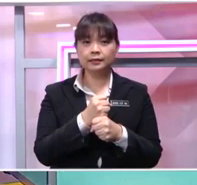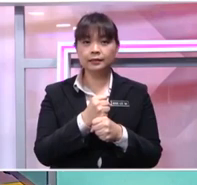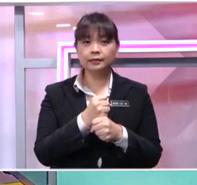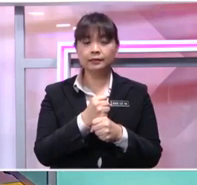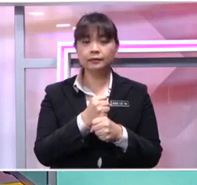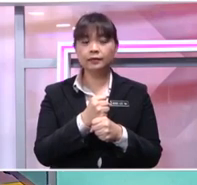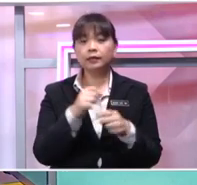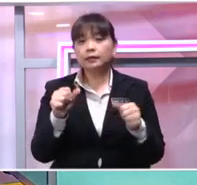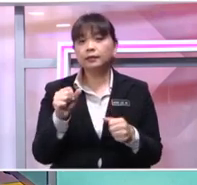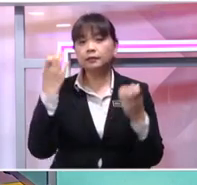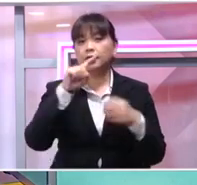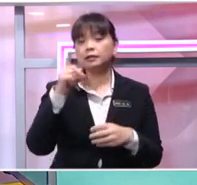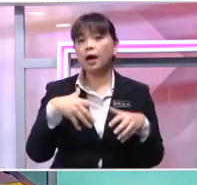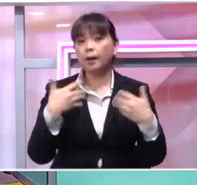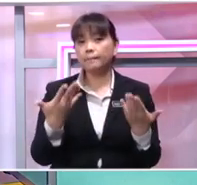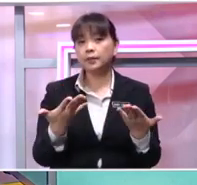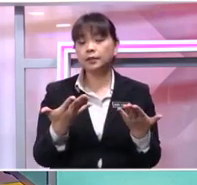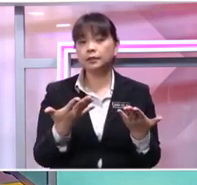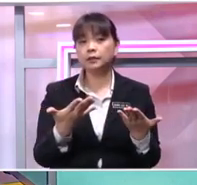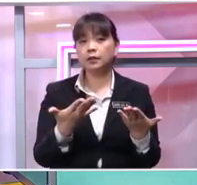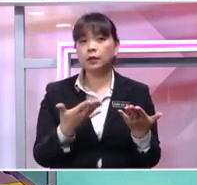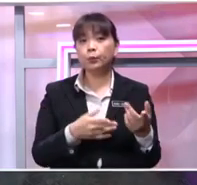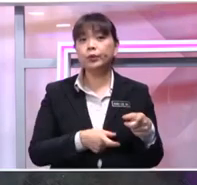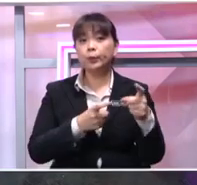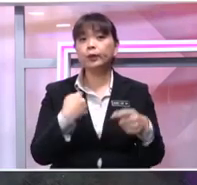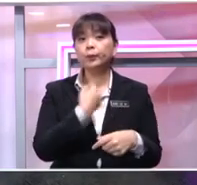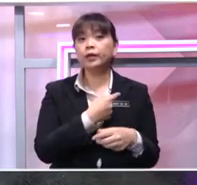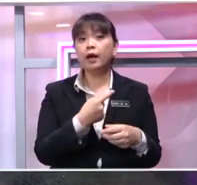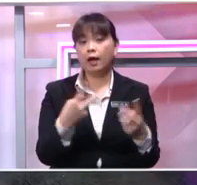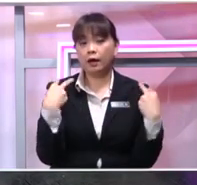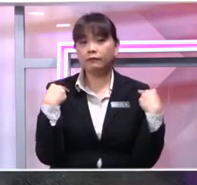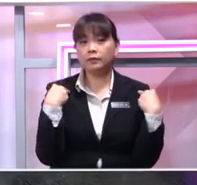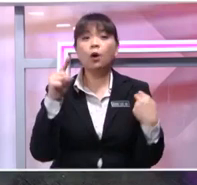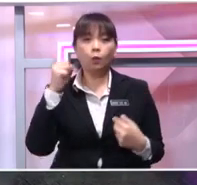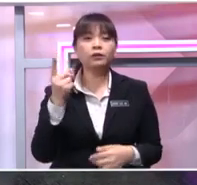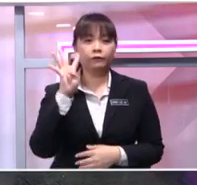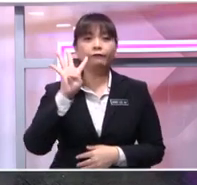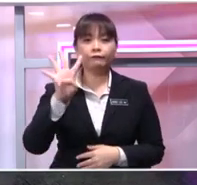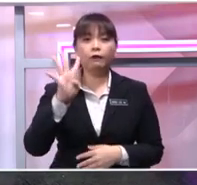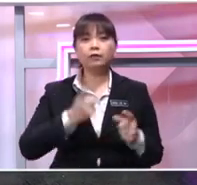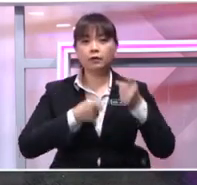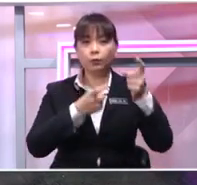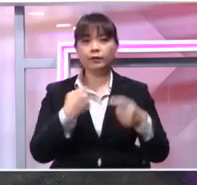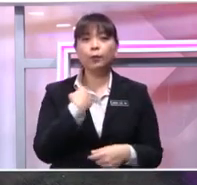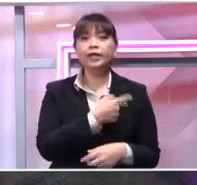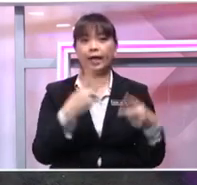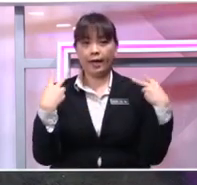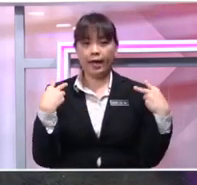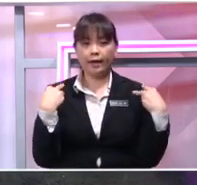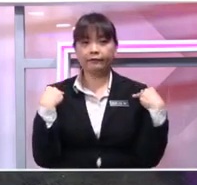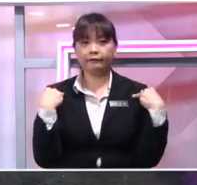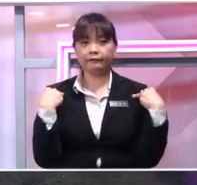rewards left? Okay, there are only 4 rewards left here. Yes. So there's